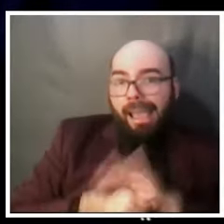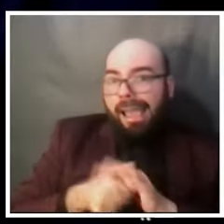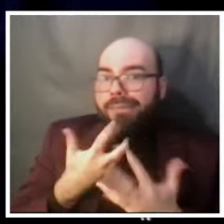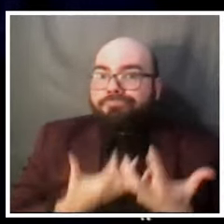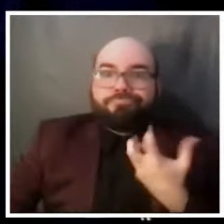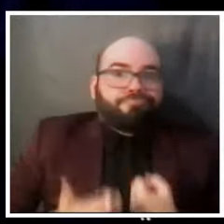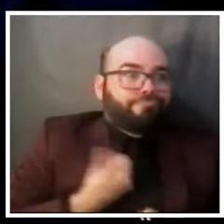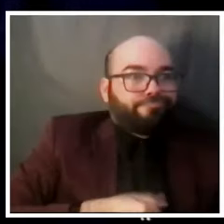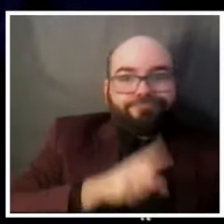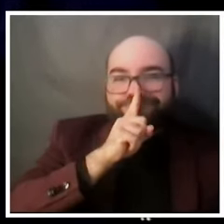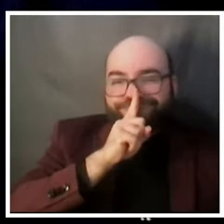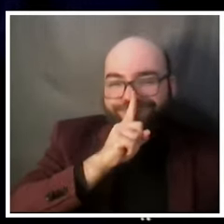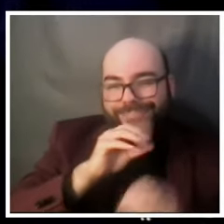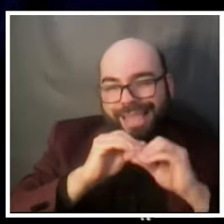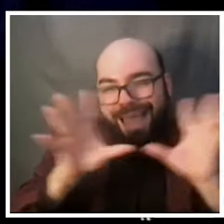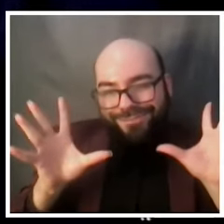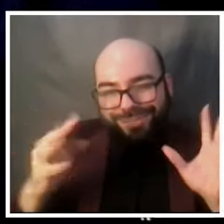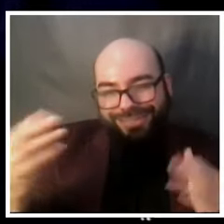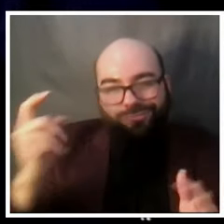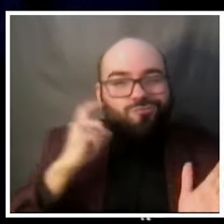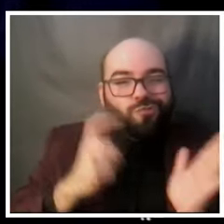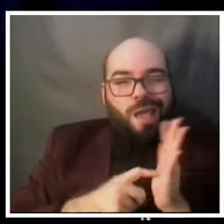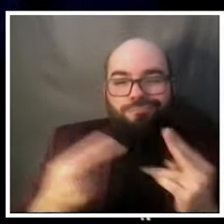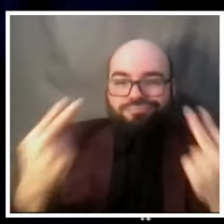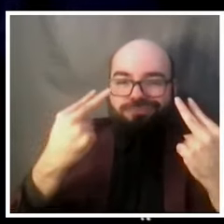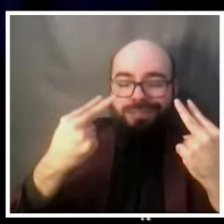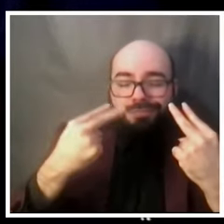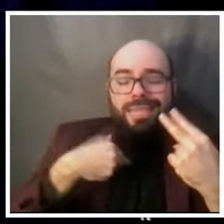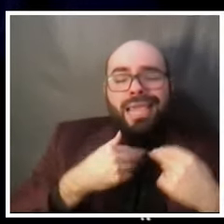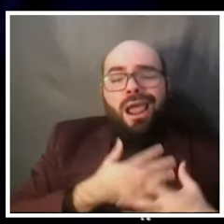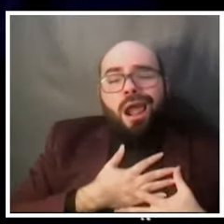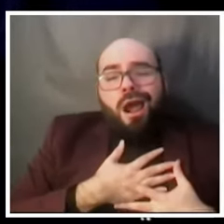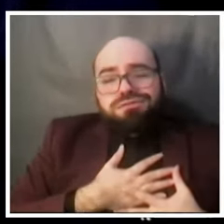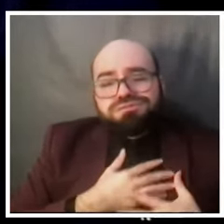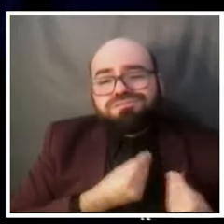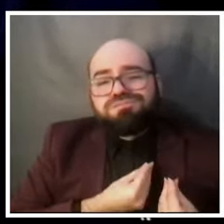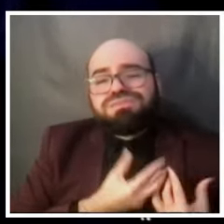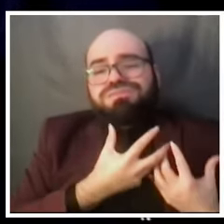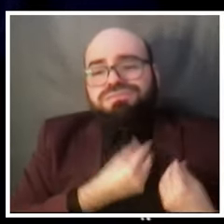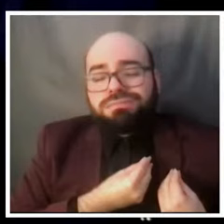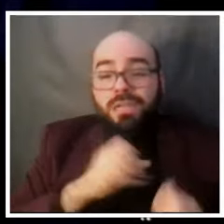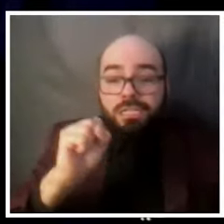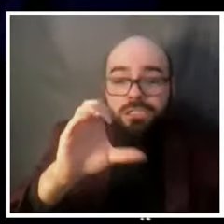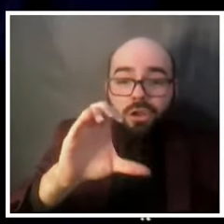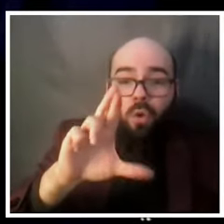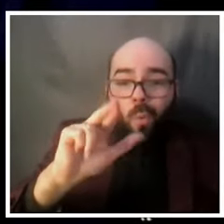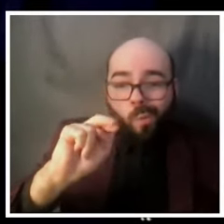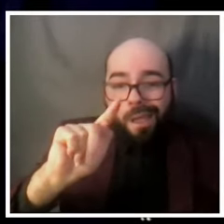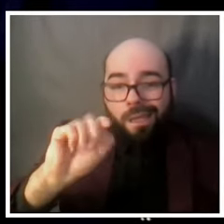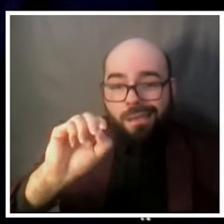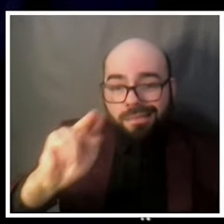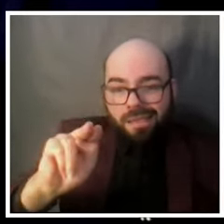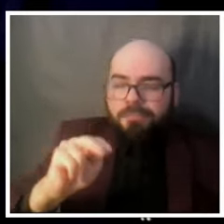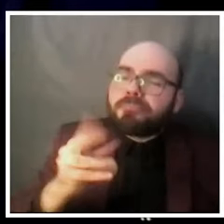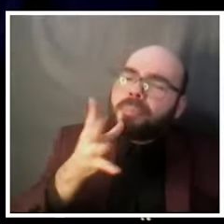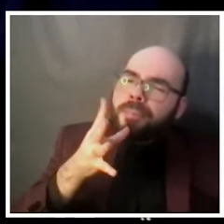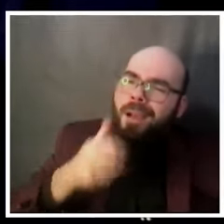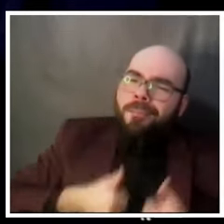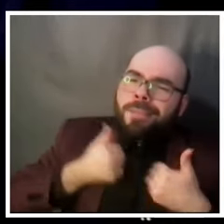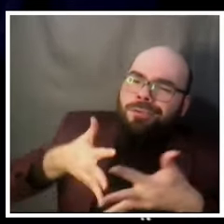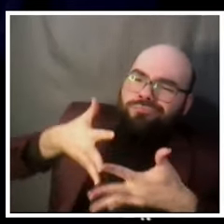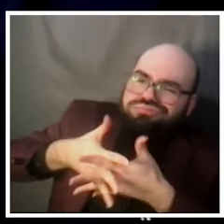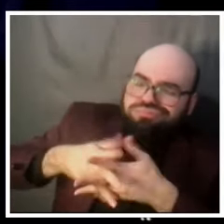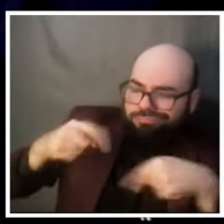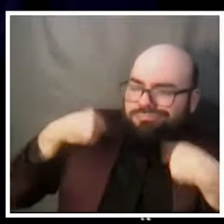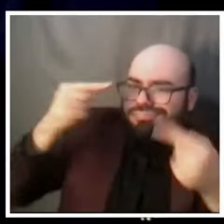Scranton fills me with enormous pride. My mom didn't live in Scranton permanently since 1954.